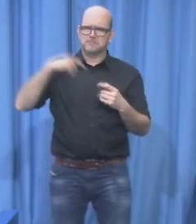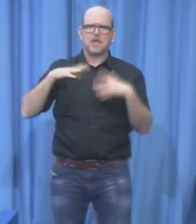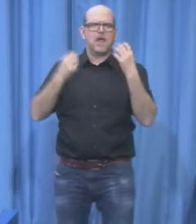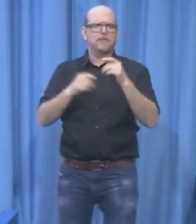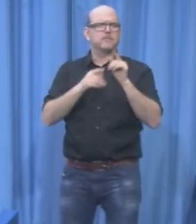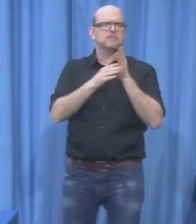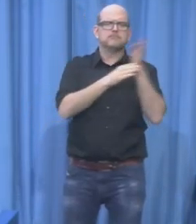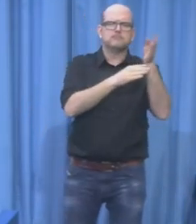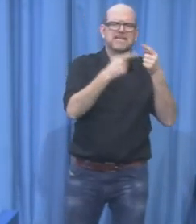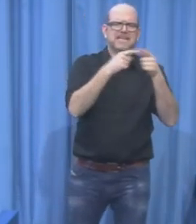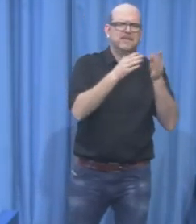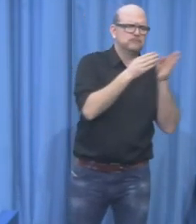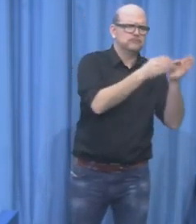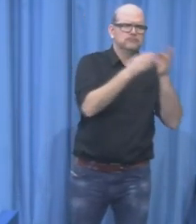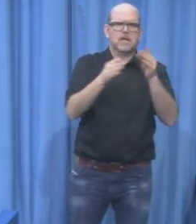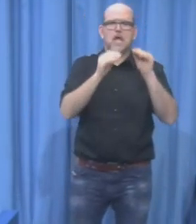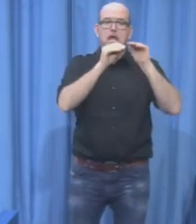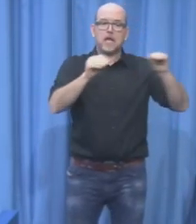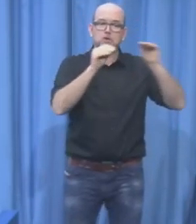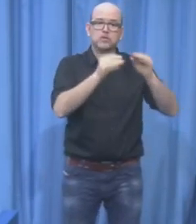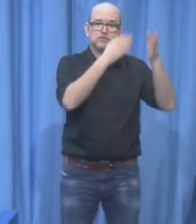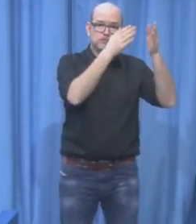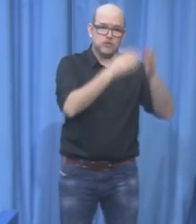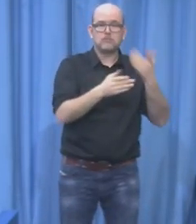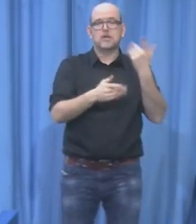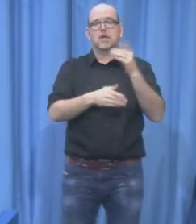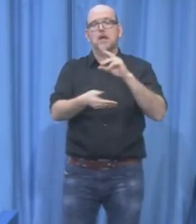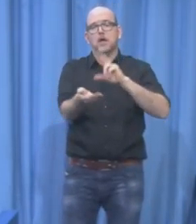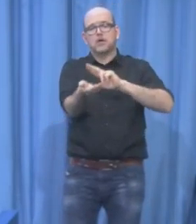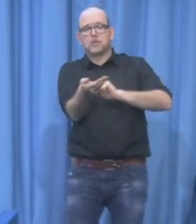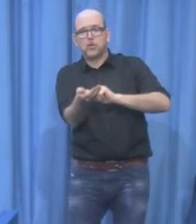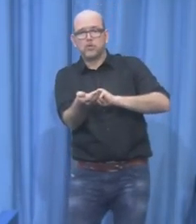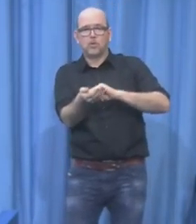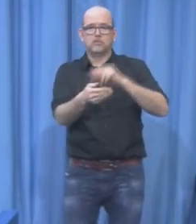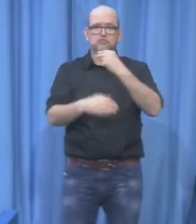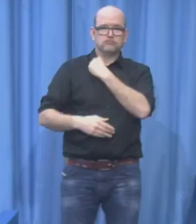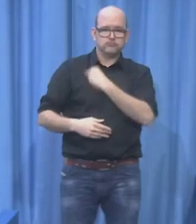our program and for the students with a disability. So that's a really,